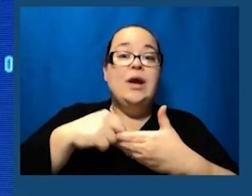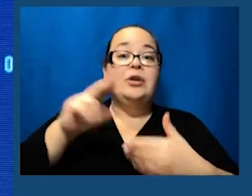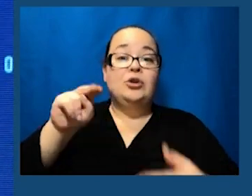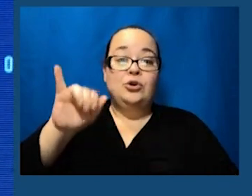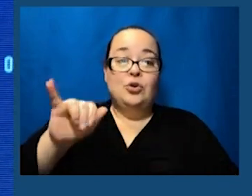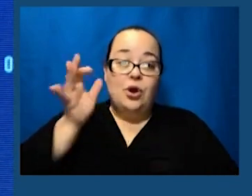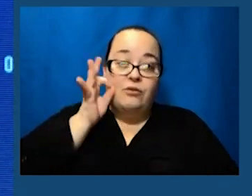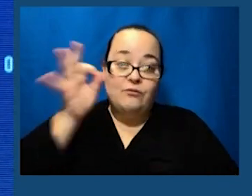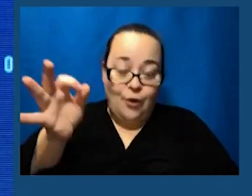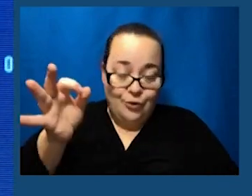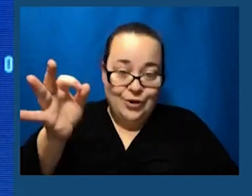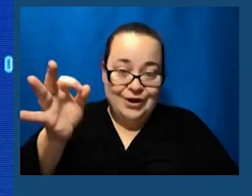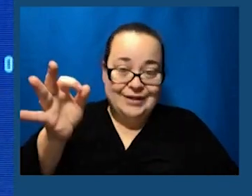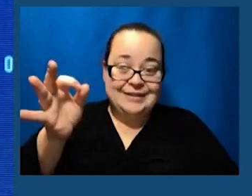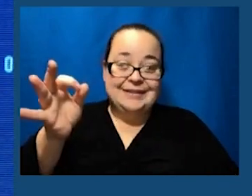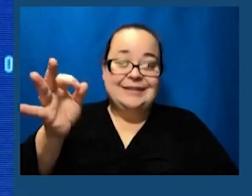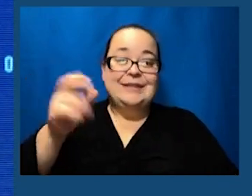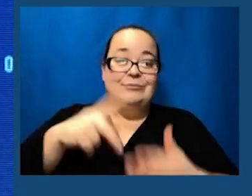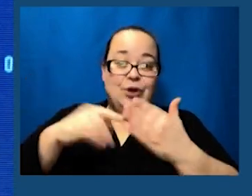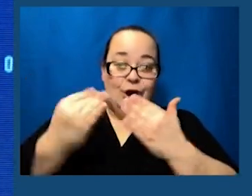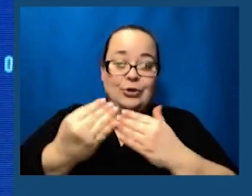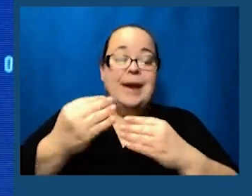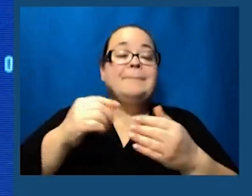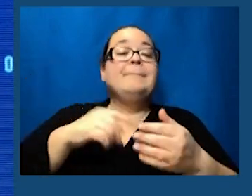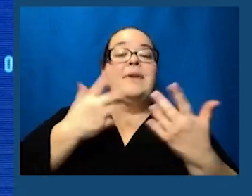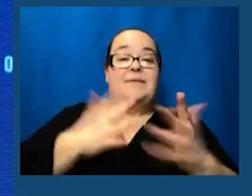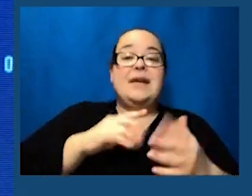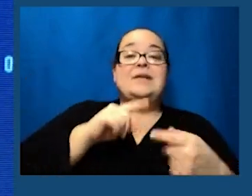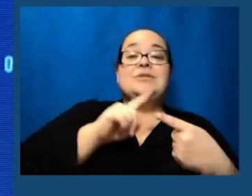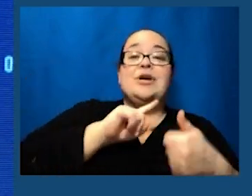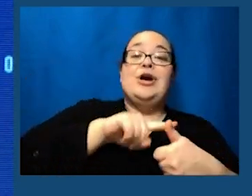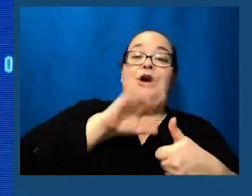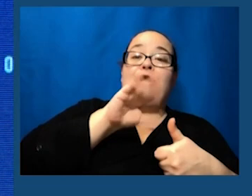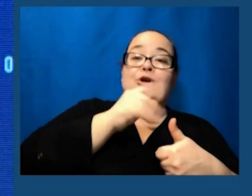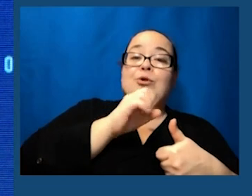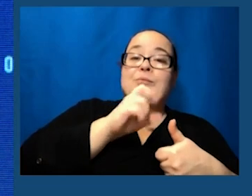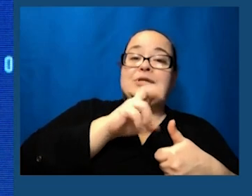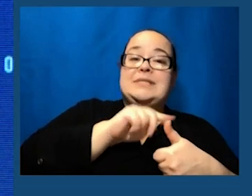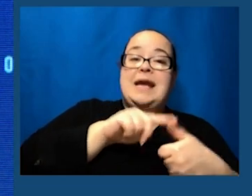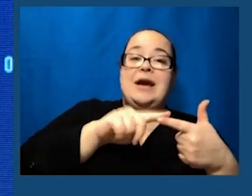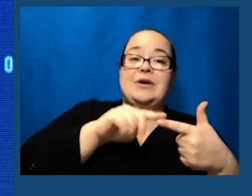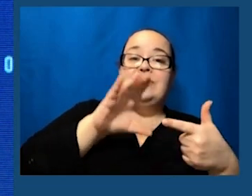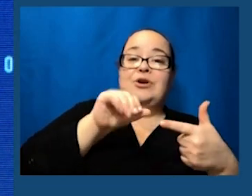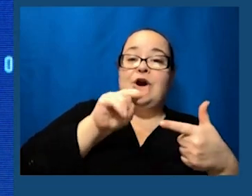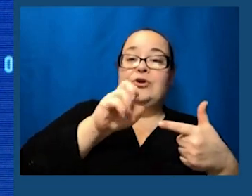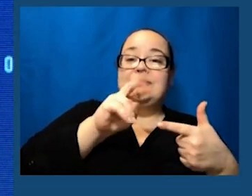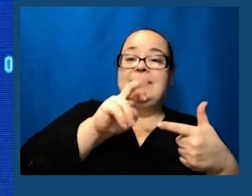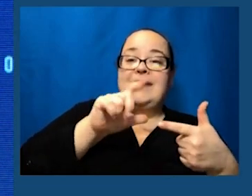classes of Cooperstown, Jonesville, and Sharon Springs.